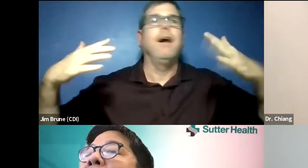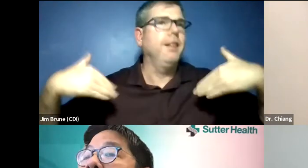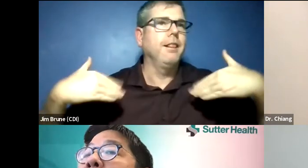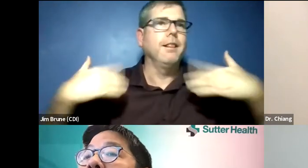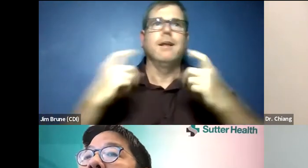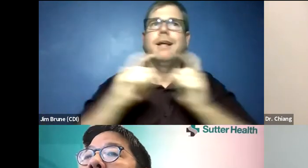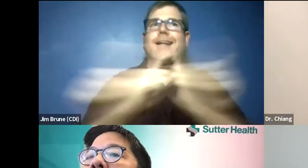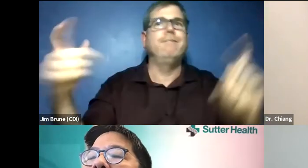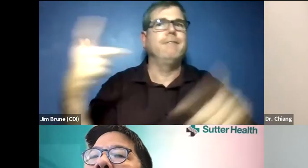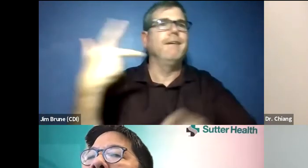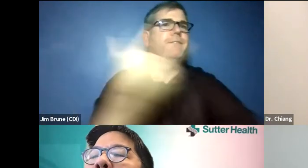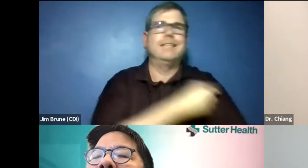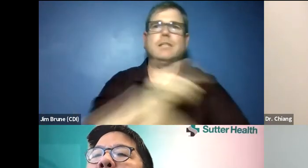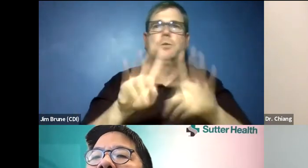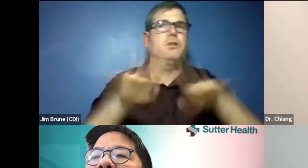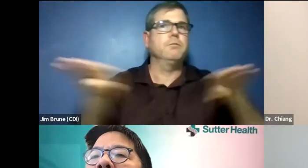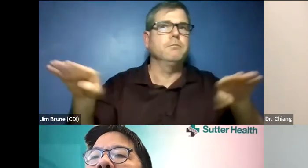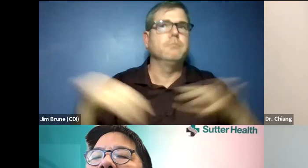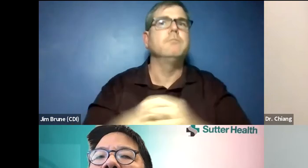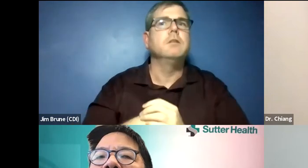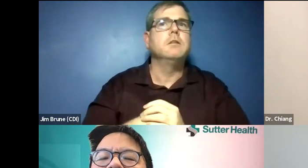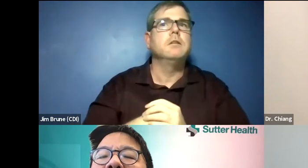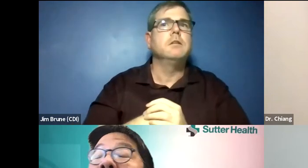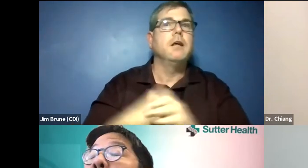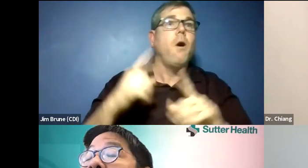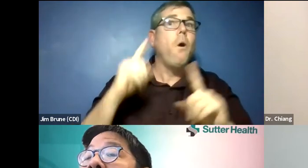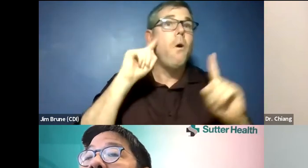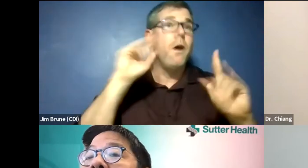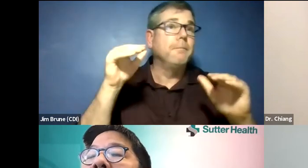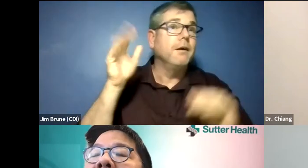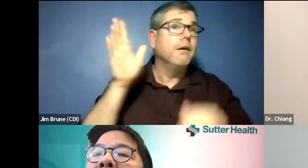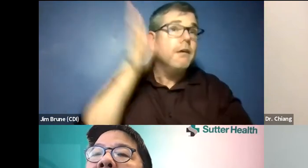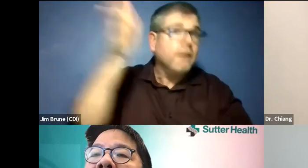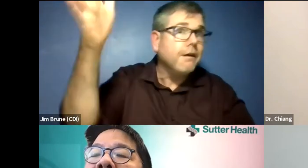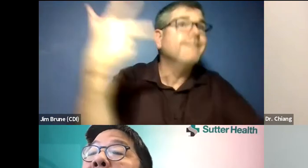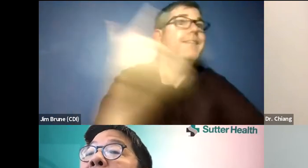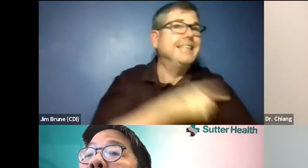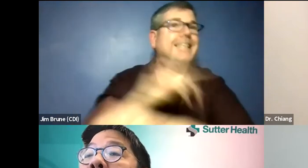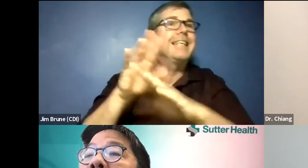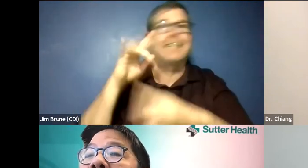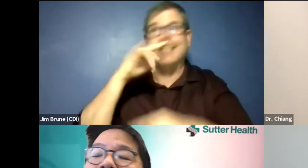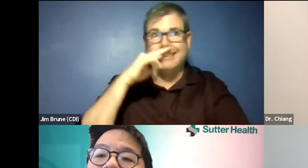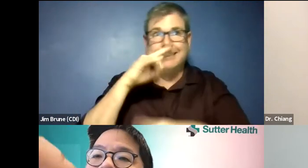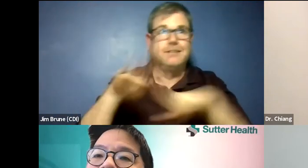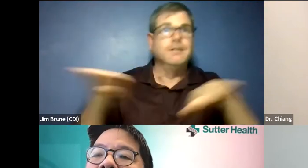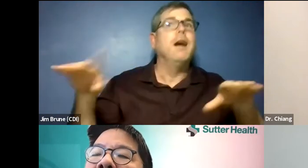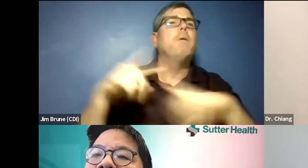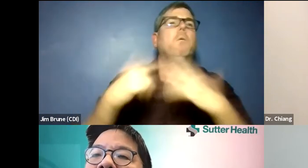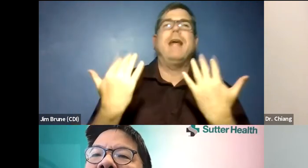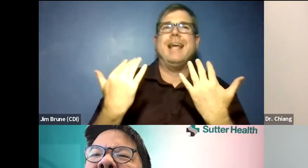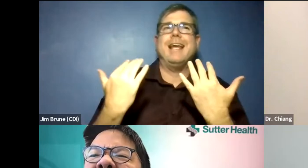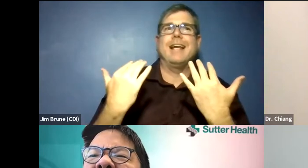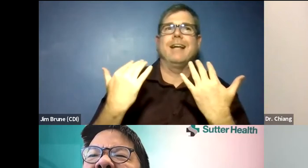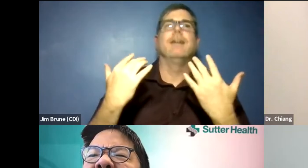be possible. However, we have to wait for information to come and authorization to be approved by the